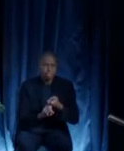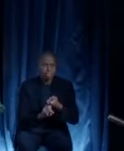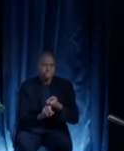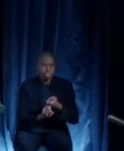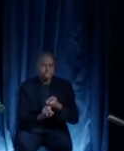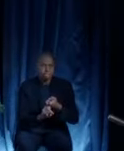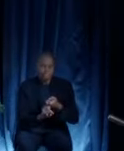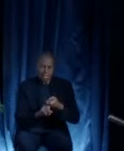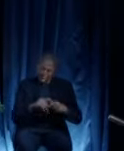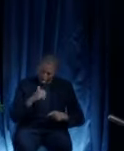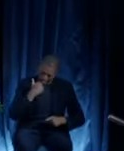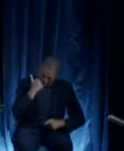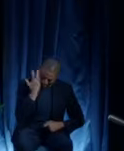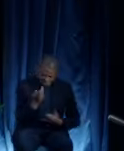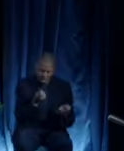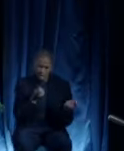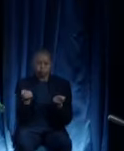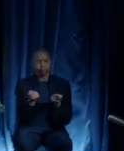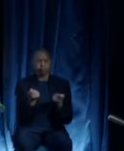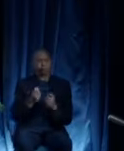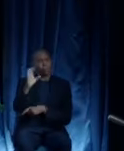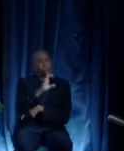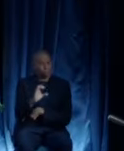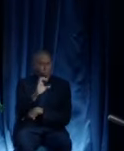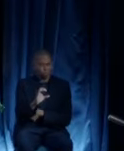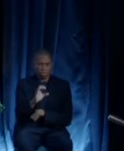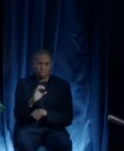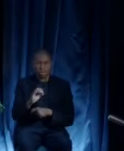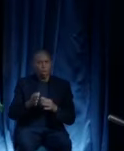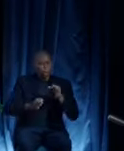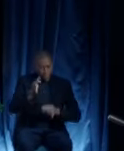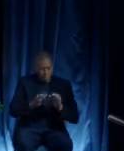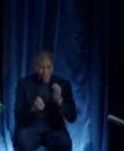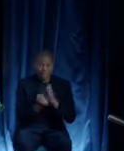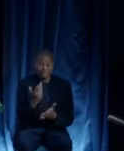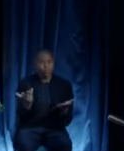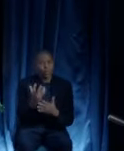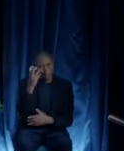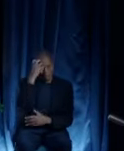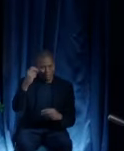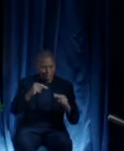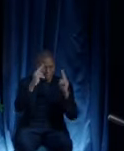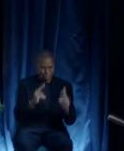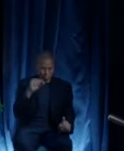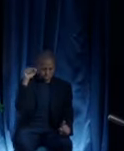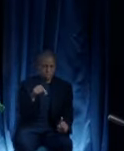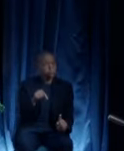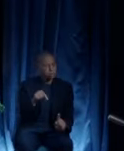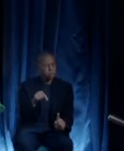heart of everyday central government and of the high political universe. And